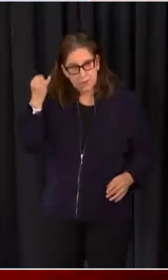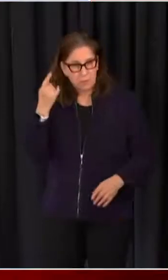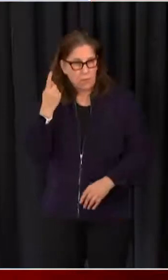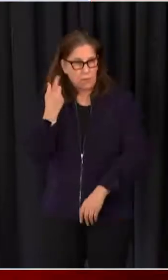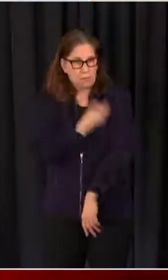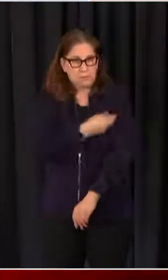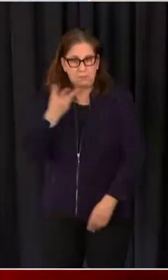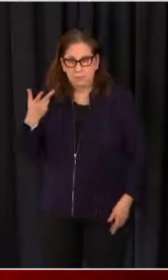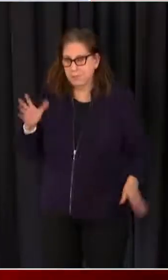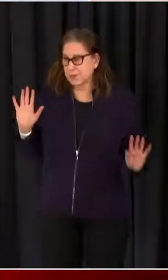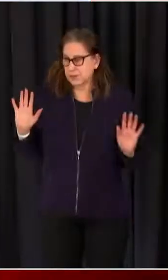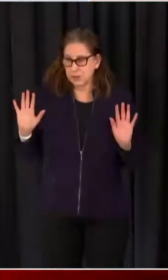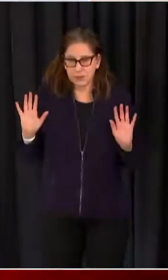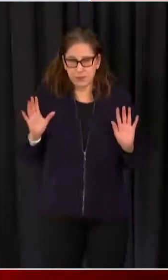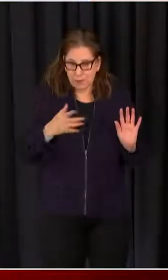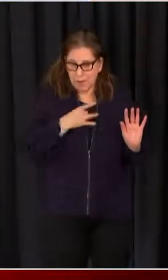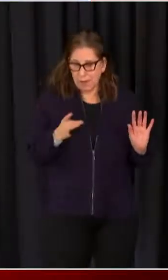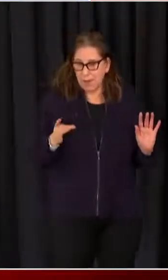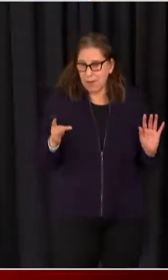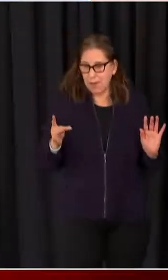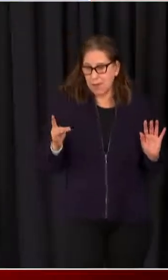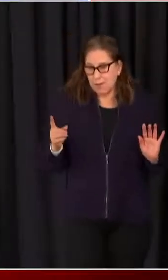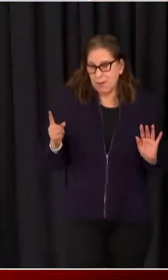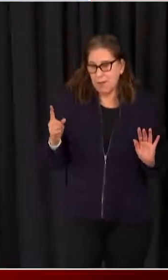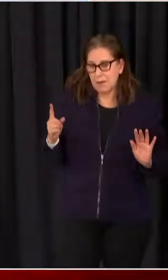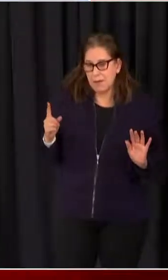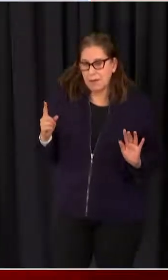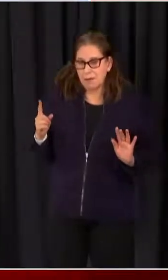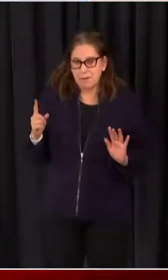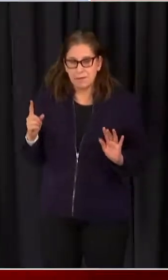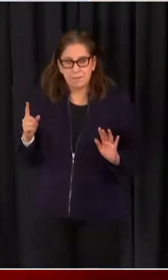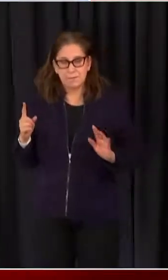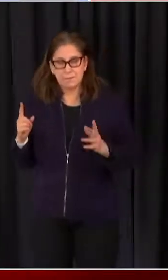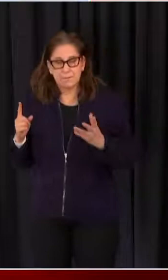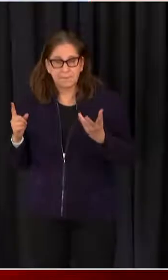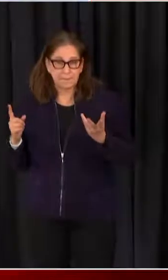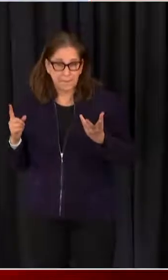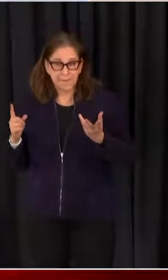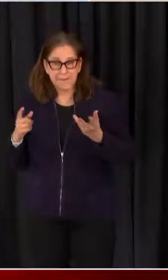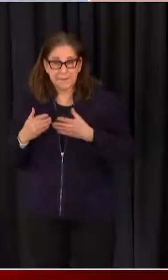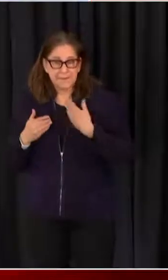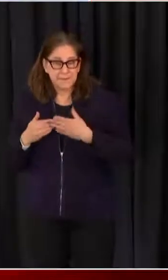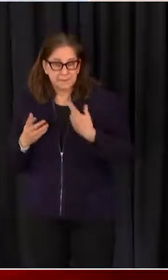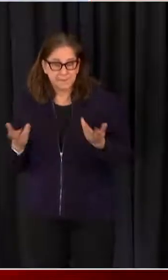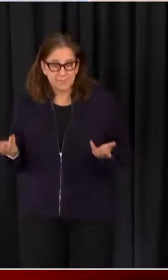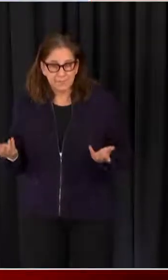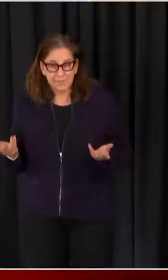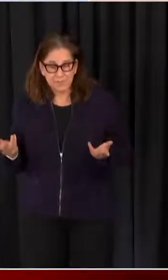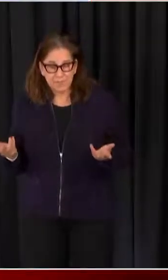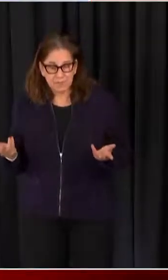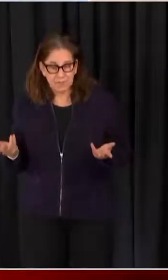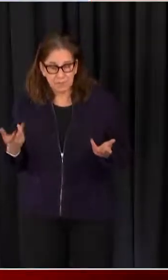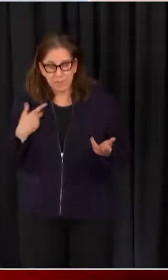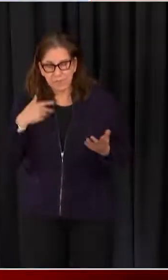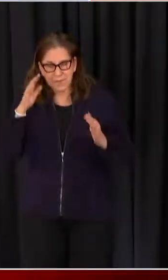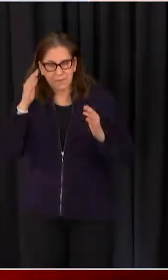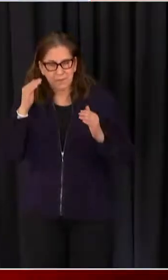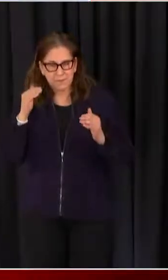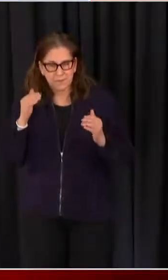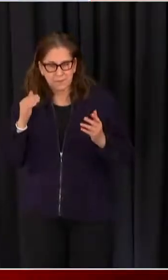for that. Either their own approaches and feelings about healthcare or the convenience of a single dose shot. So we expect that